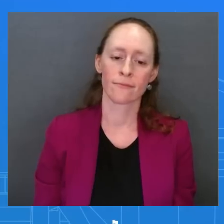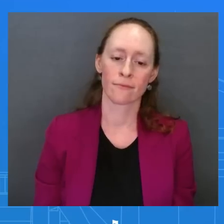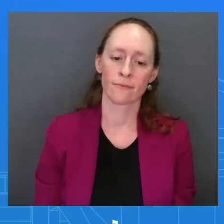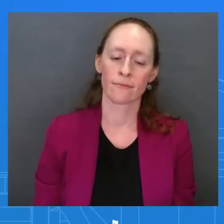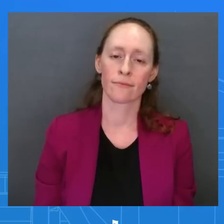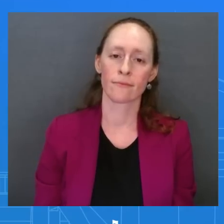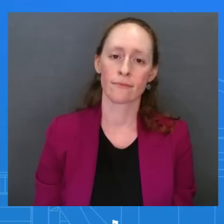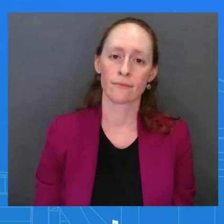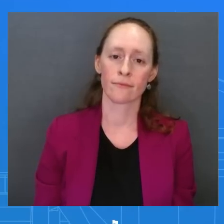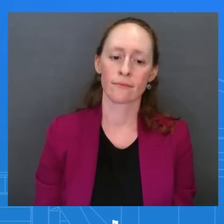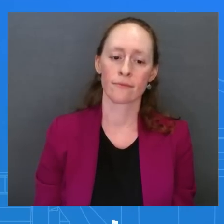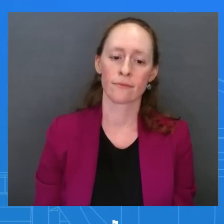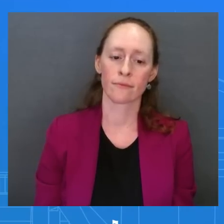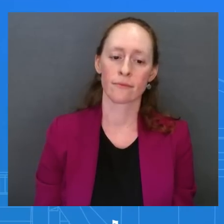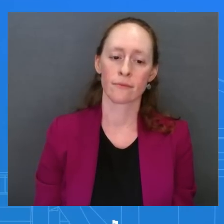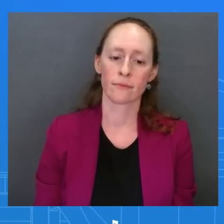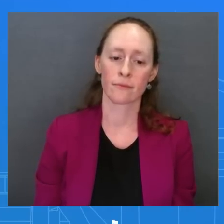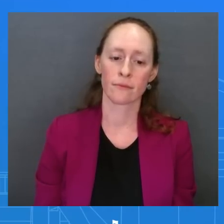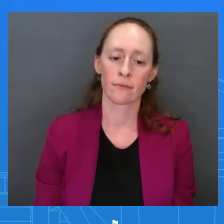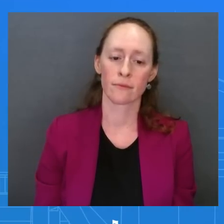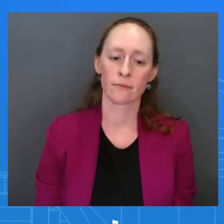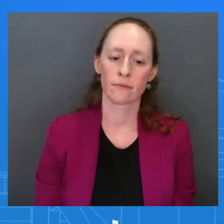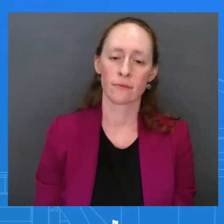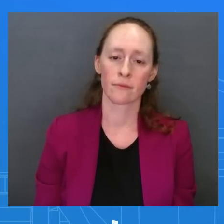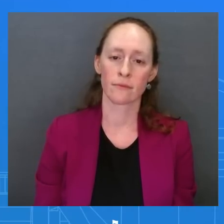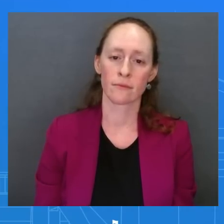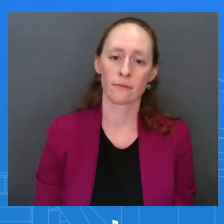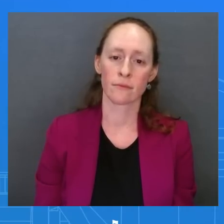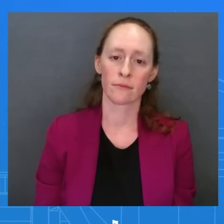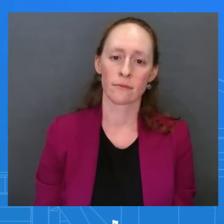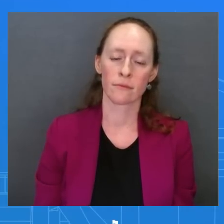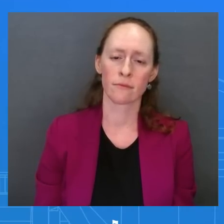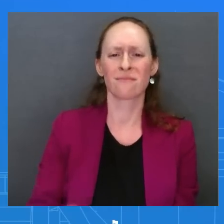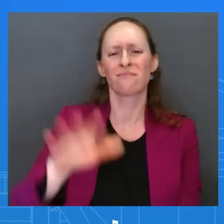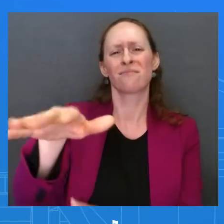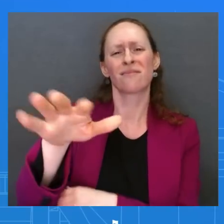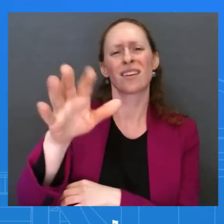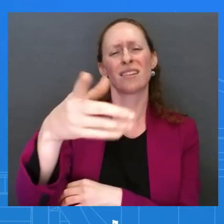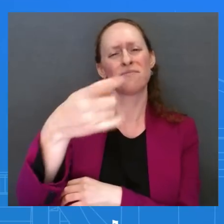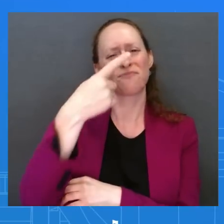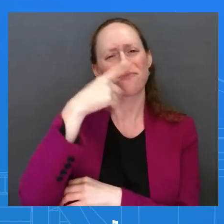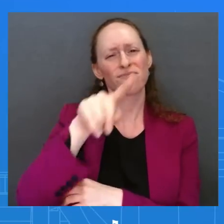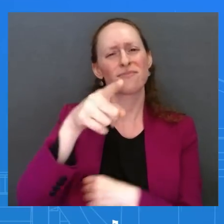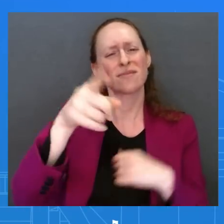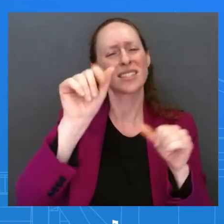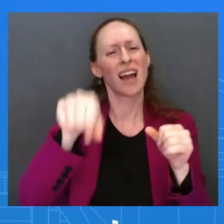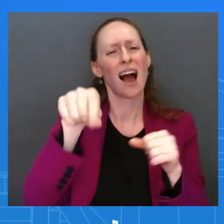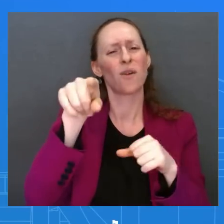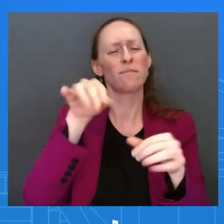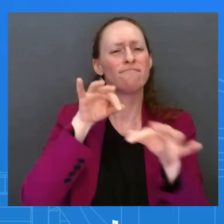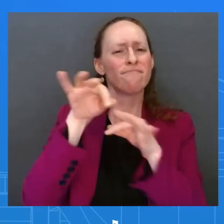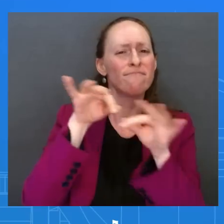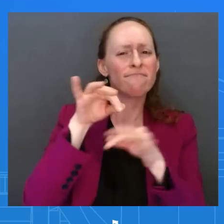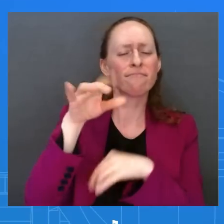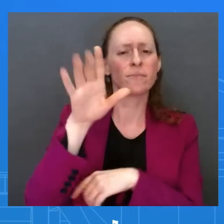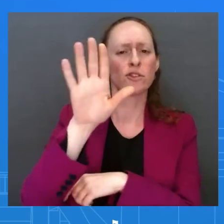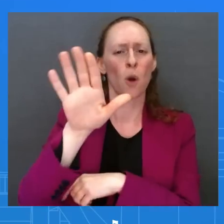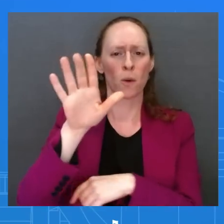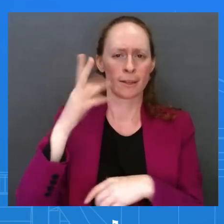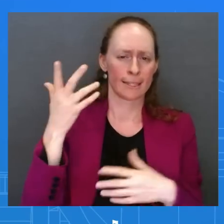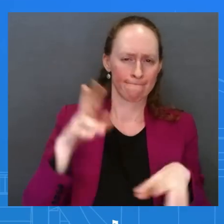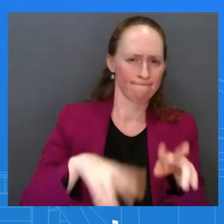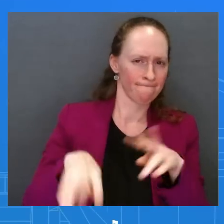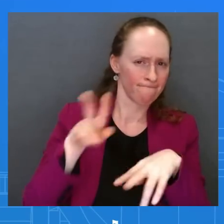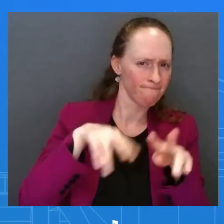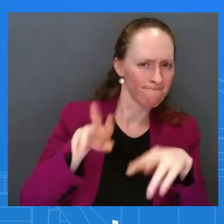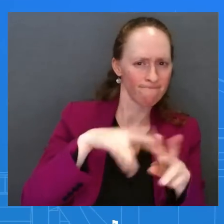freedom issue that you touched on, can you give us a sense of the discussion between President Biden and Prime Minister Modi about that? What did